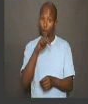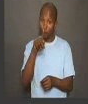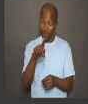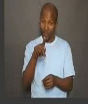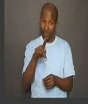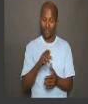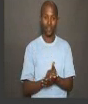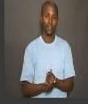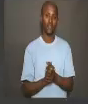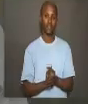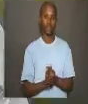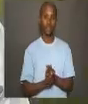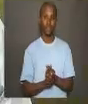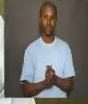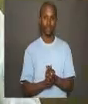property P.